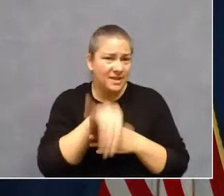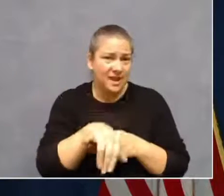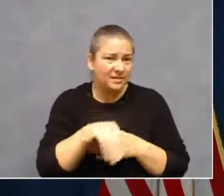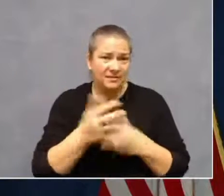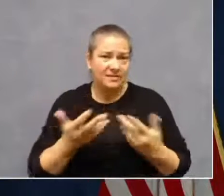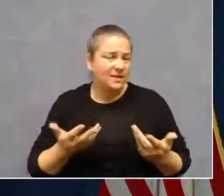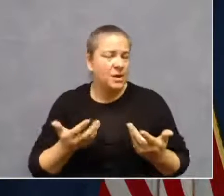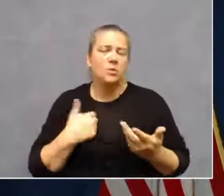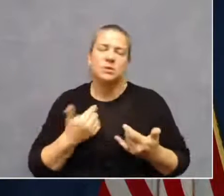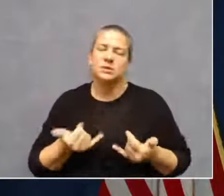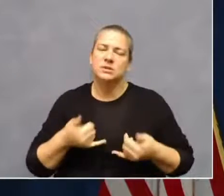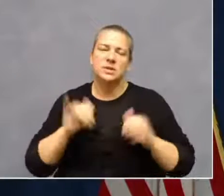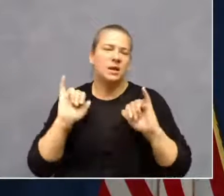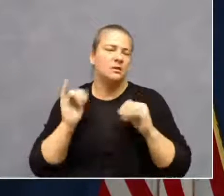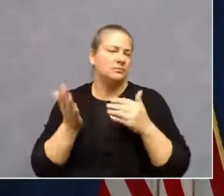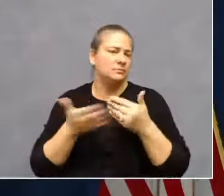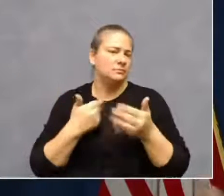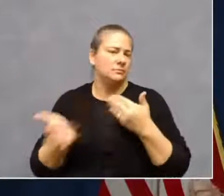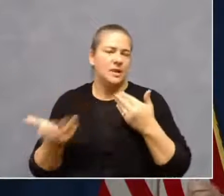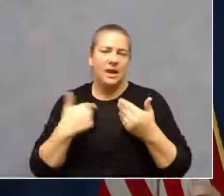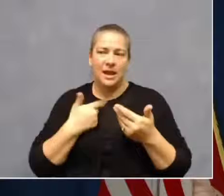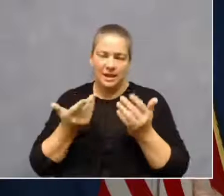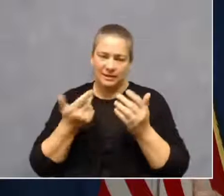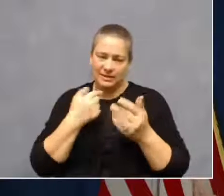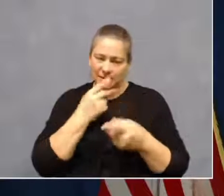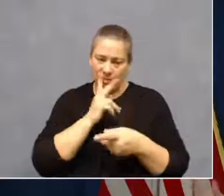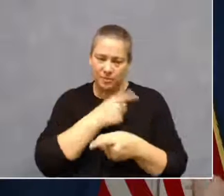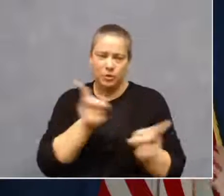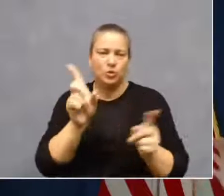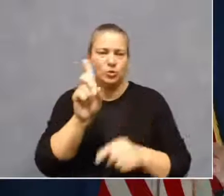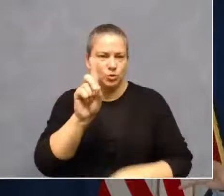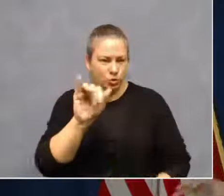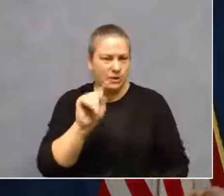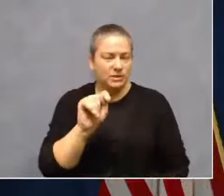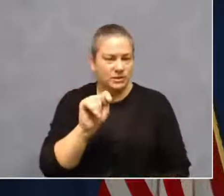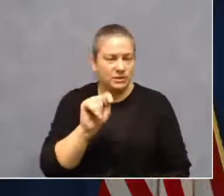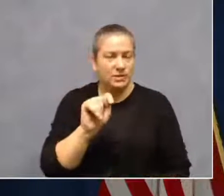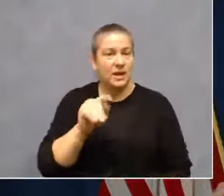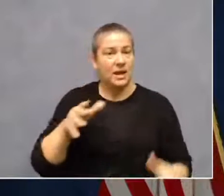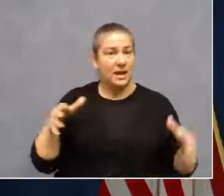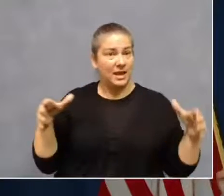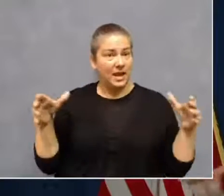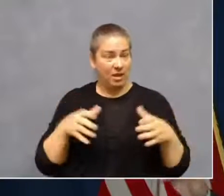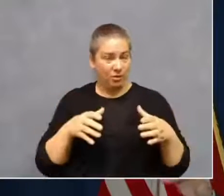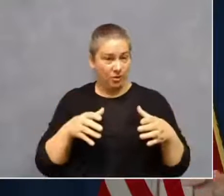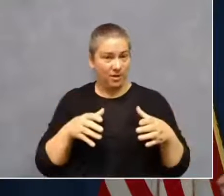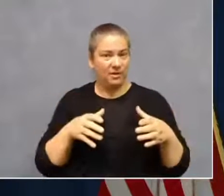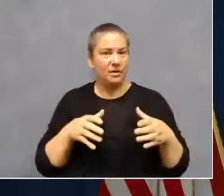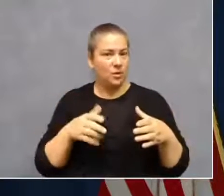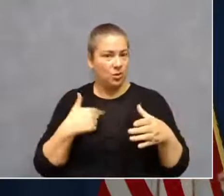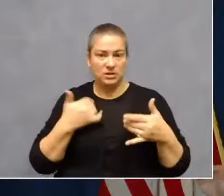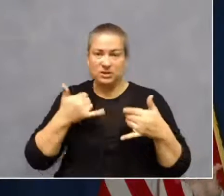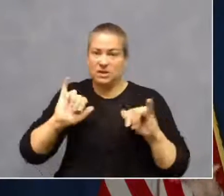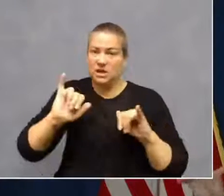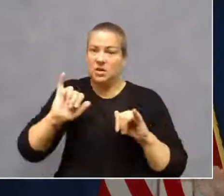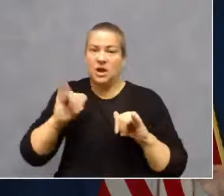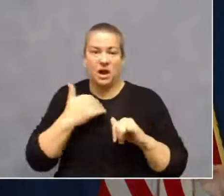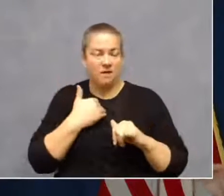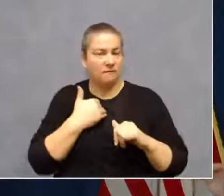still asking people to do it. Gatherings, which there's been pushback on, we still have at one of the